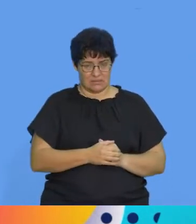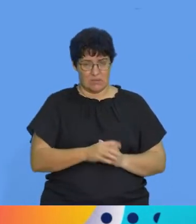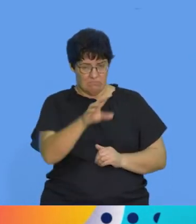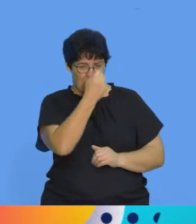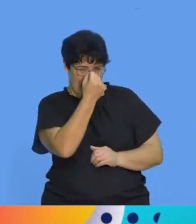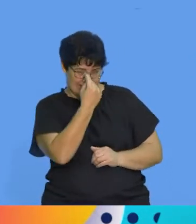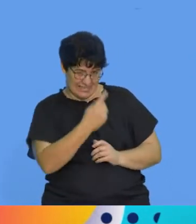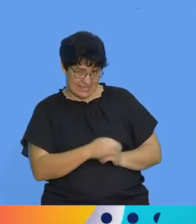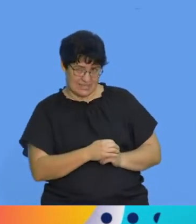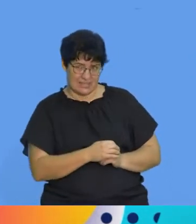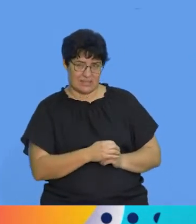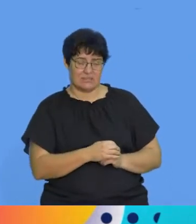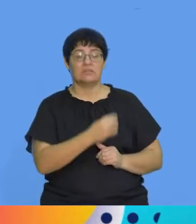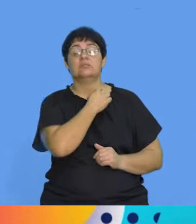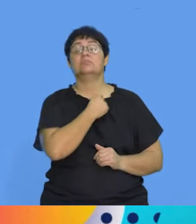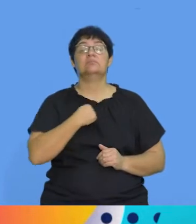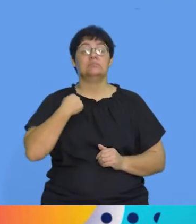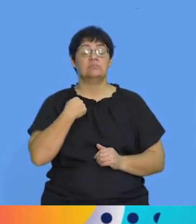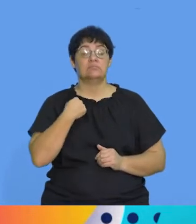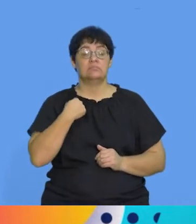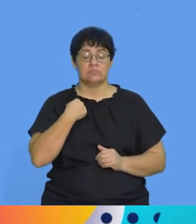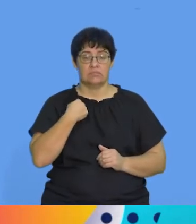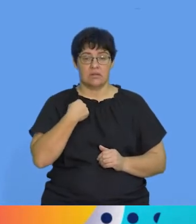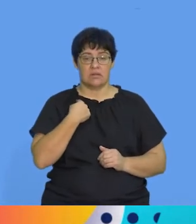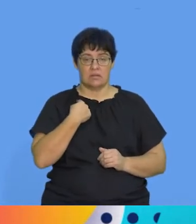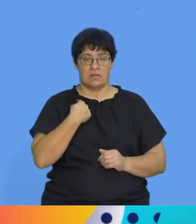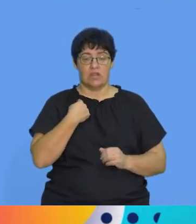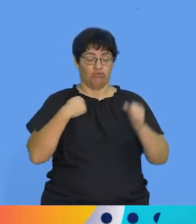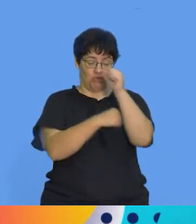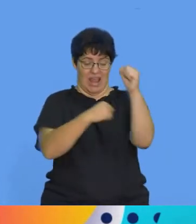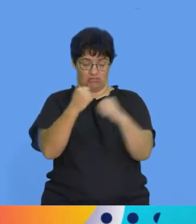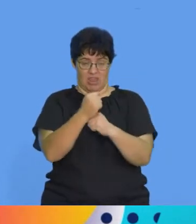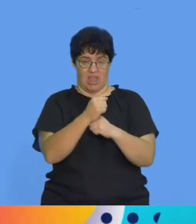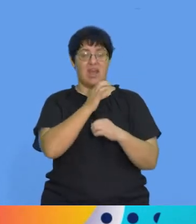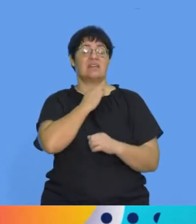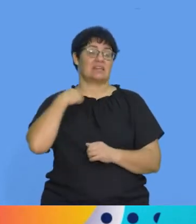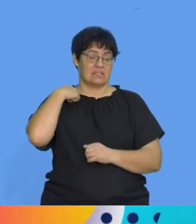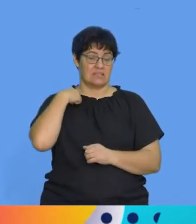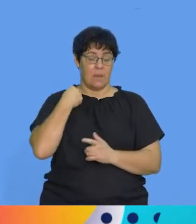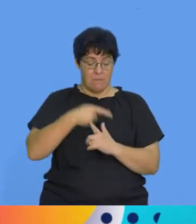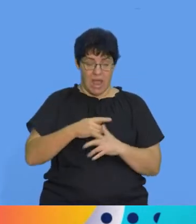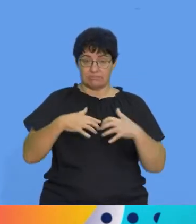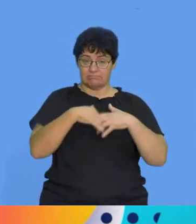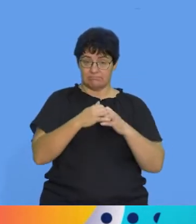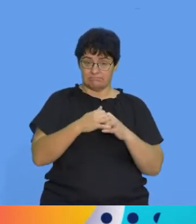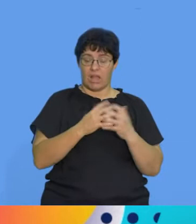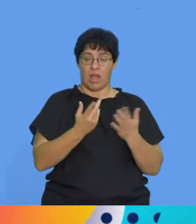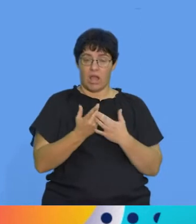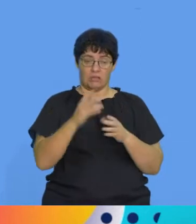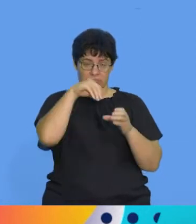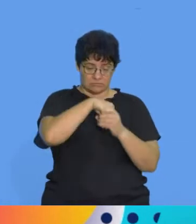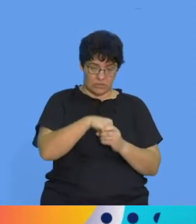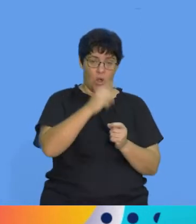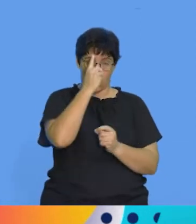you to get, is that this is a necklace. This is the big structure. But how it was made was